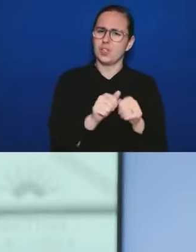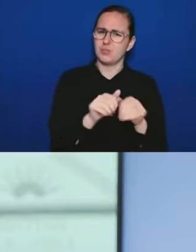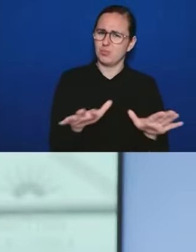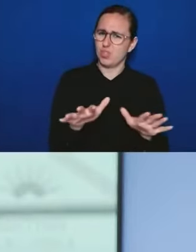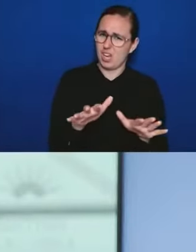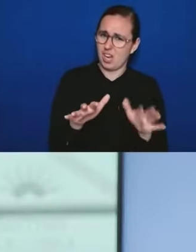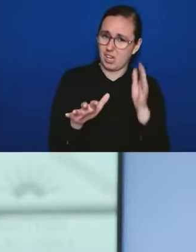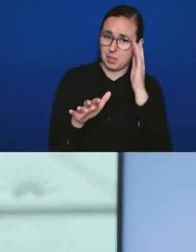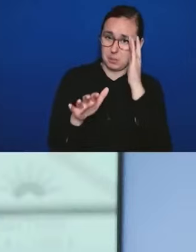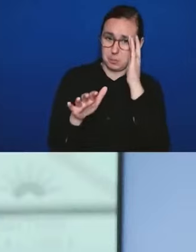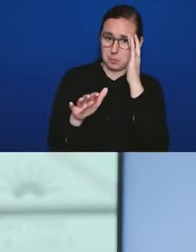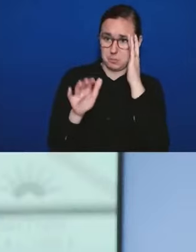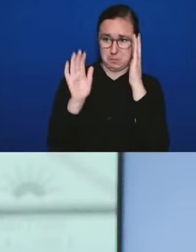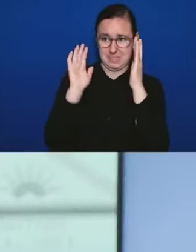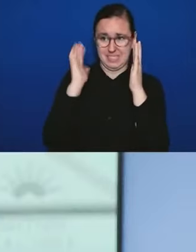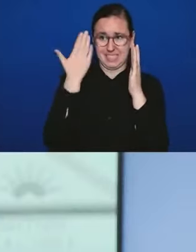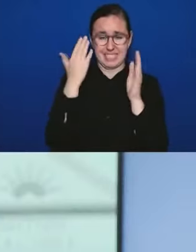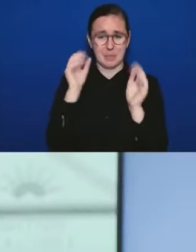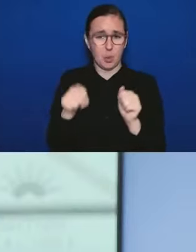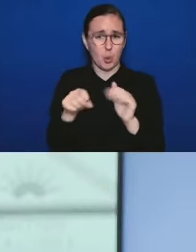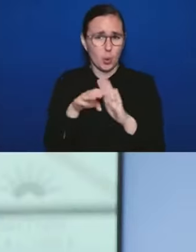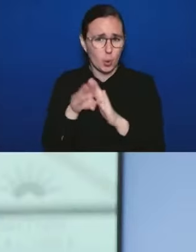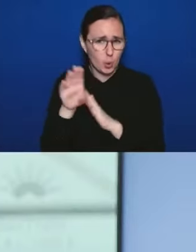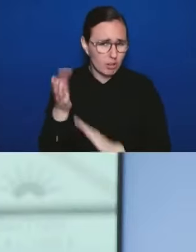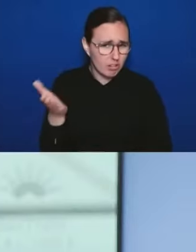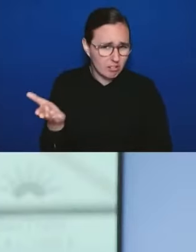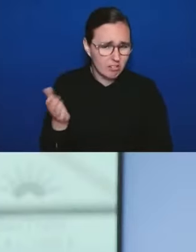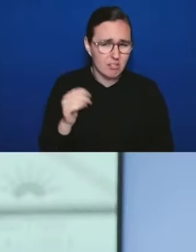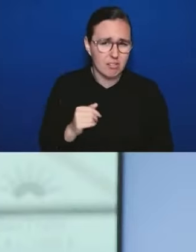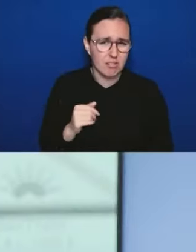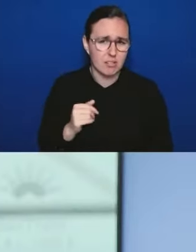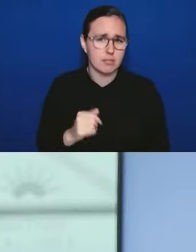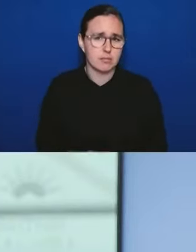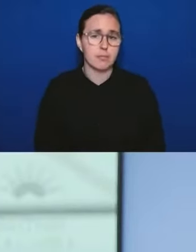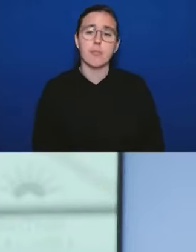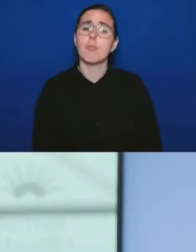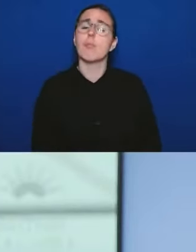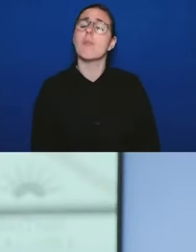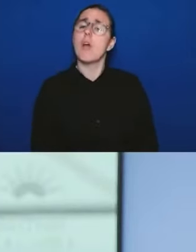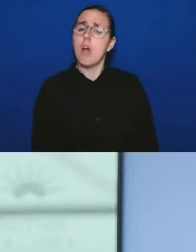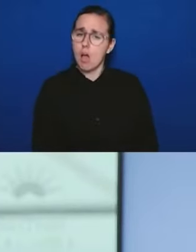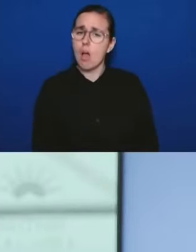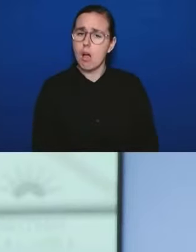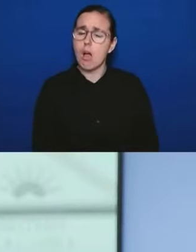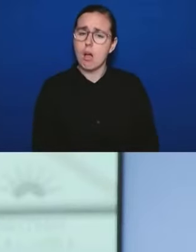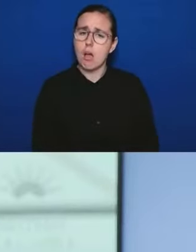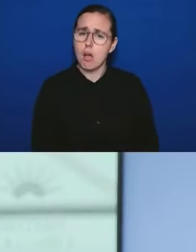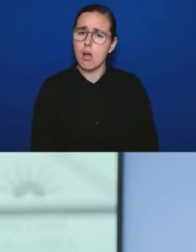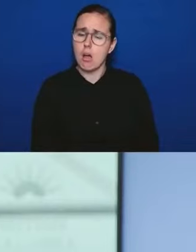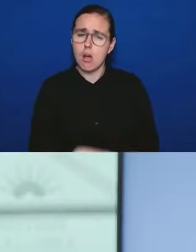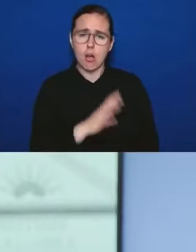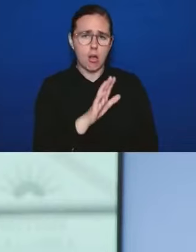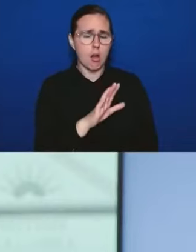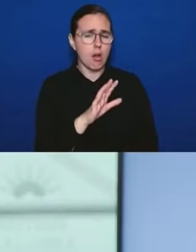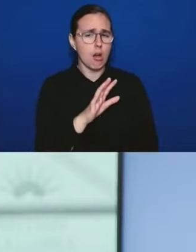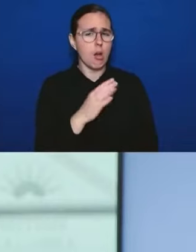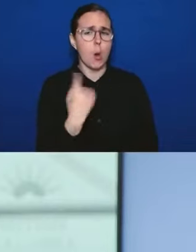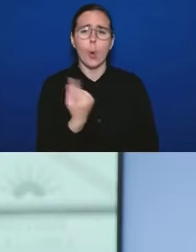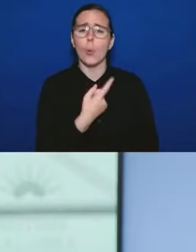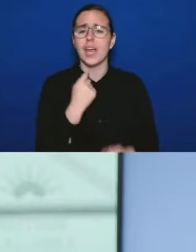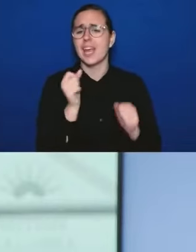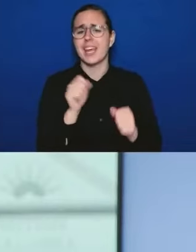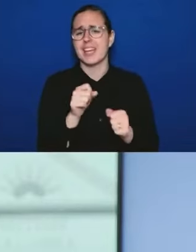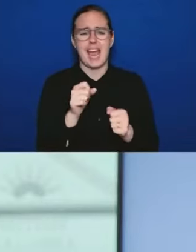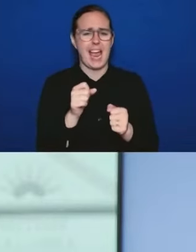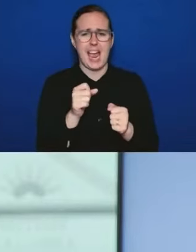the issue is that we do have tools at our disposal to do this ourselves, and we haven't seen a